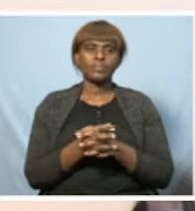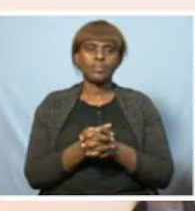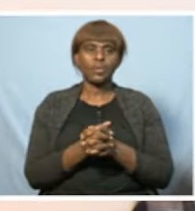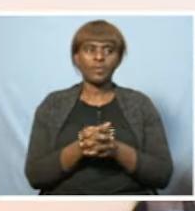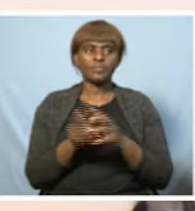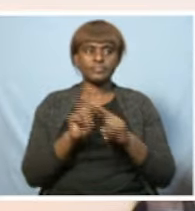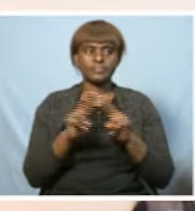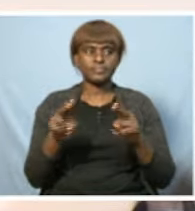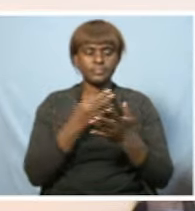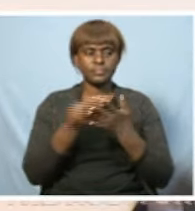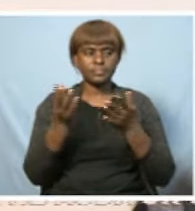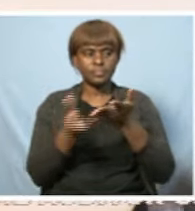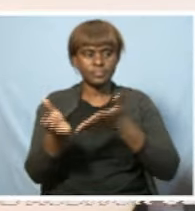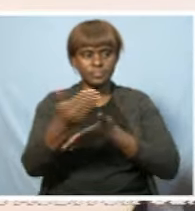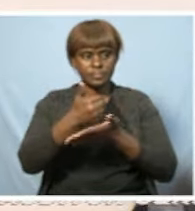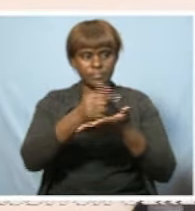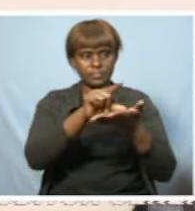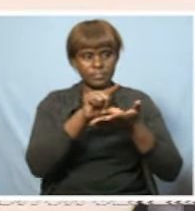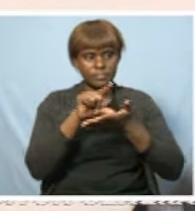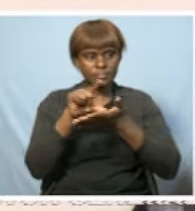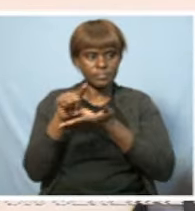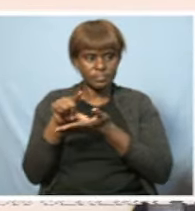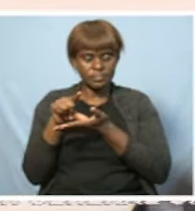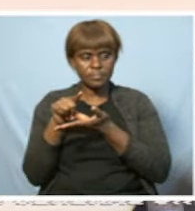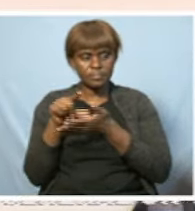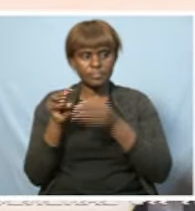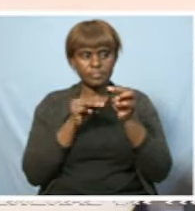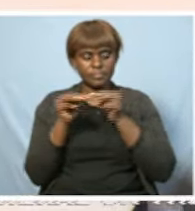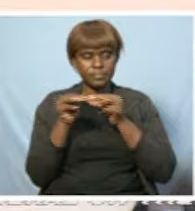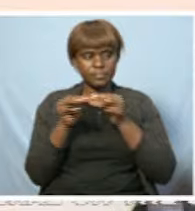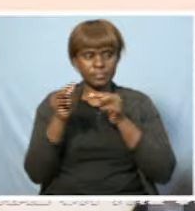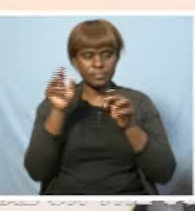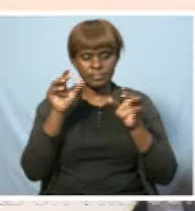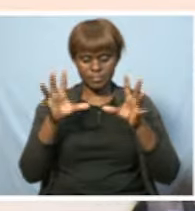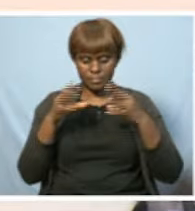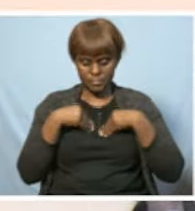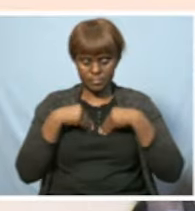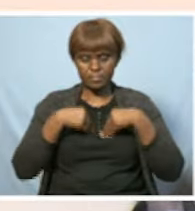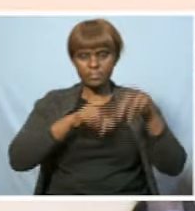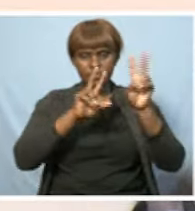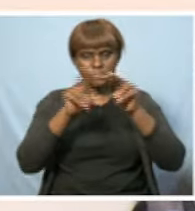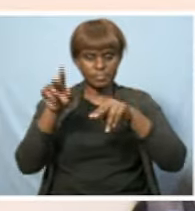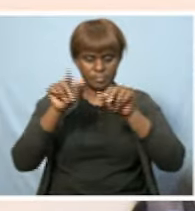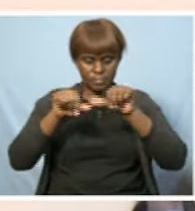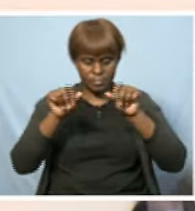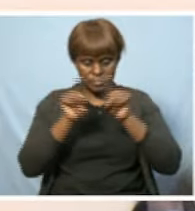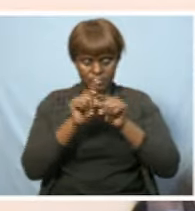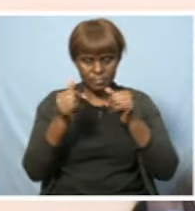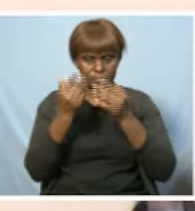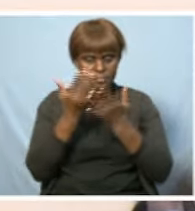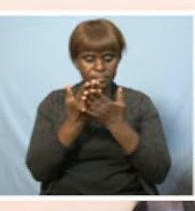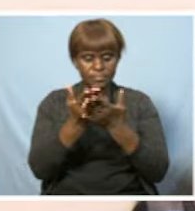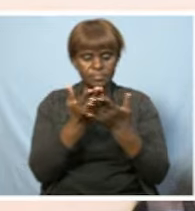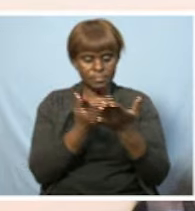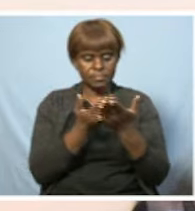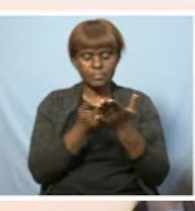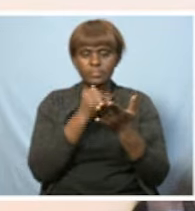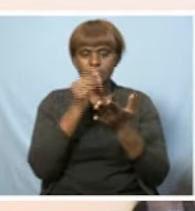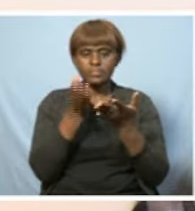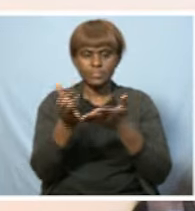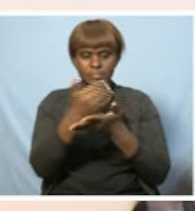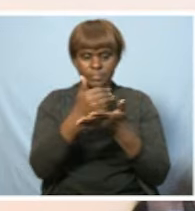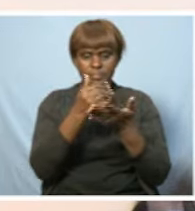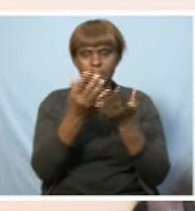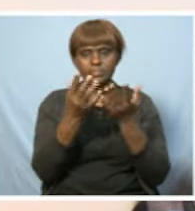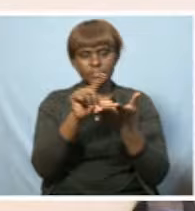Chair, failure to recover loans. Management acknowledges the observation of the auditor and wishes to submit that it did not recover soft loans